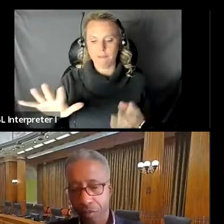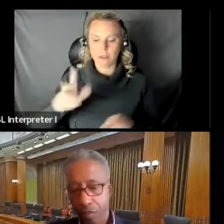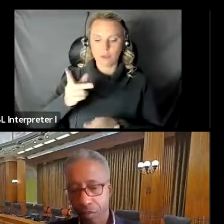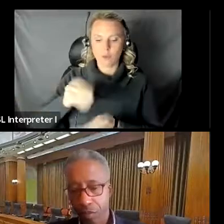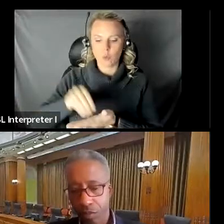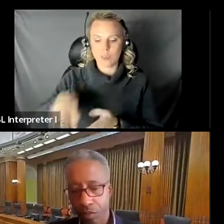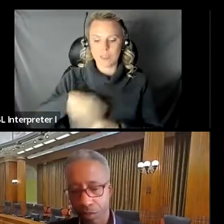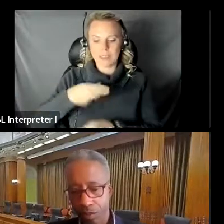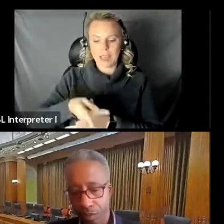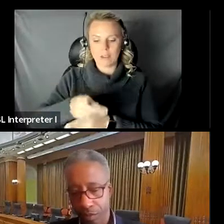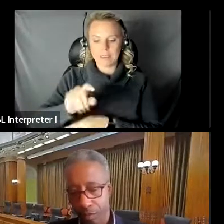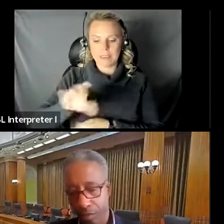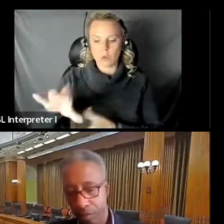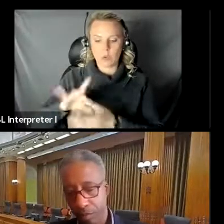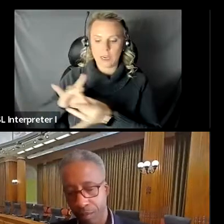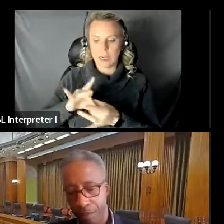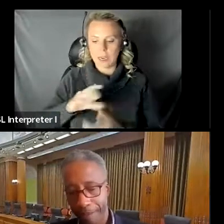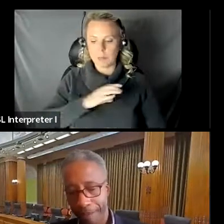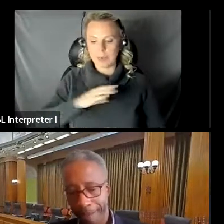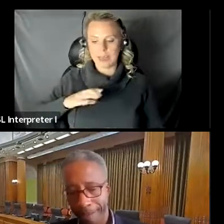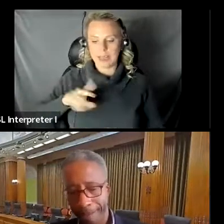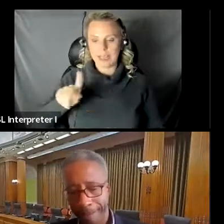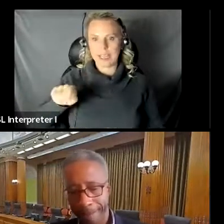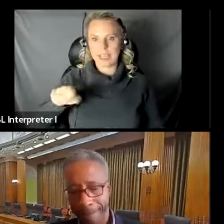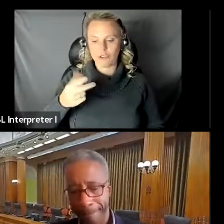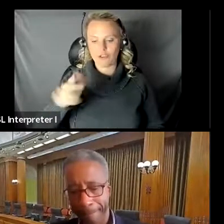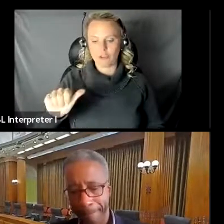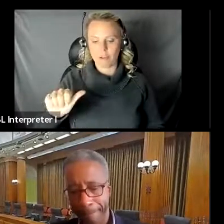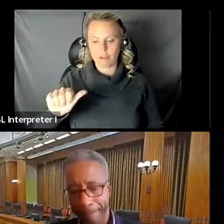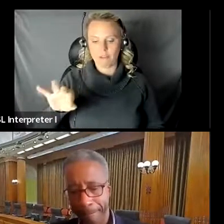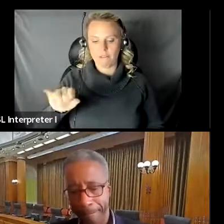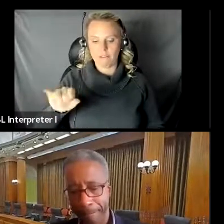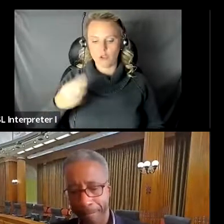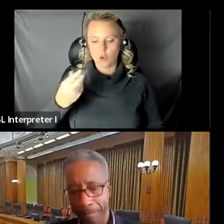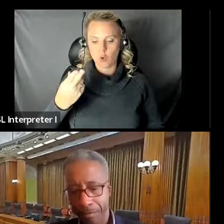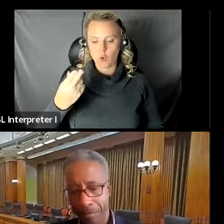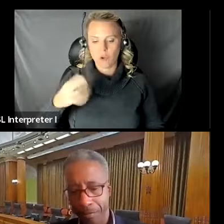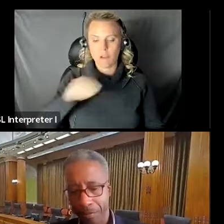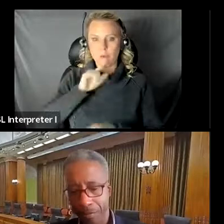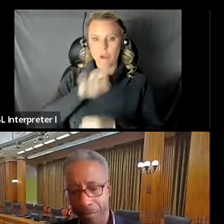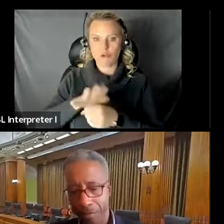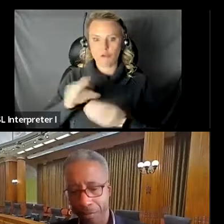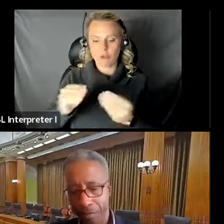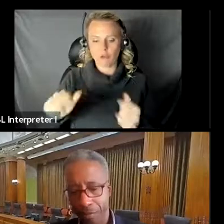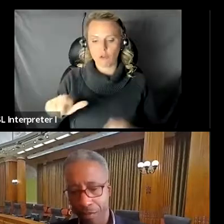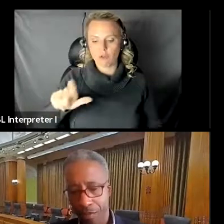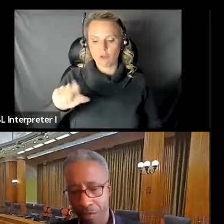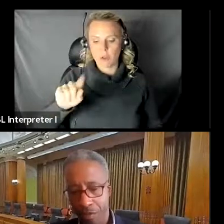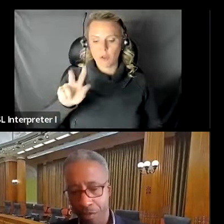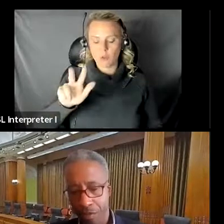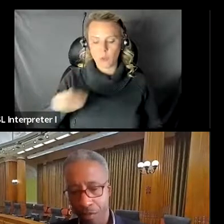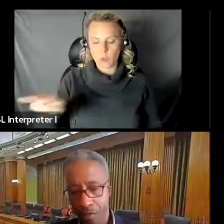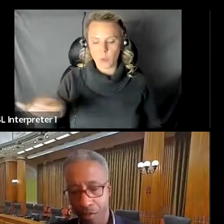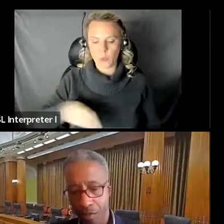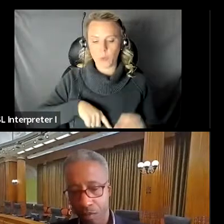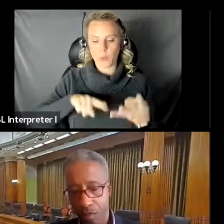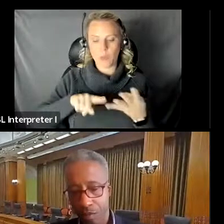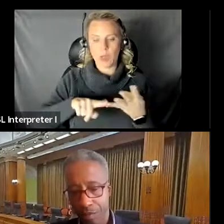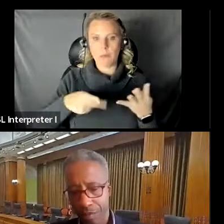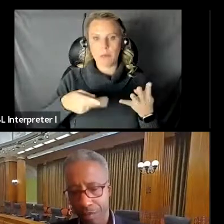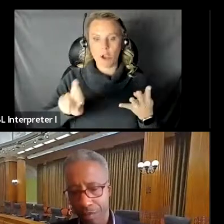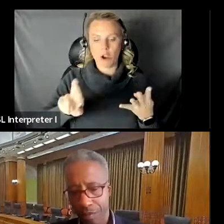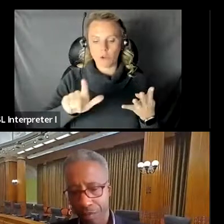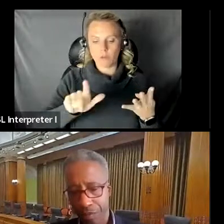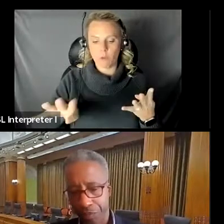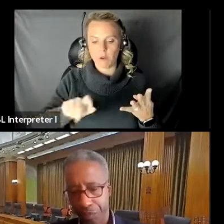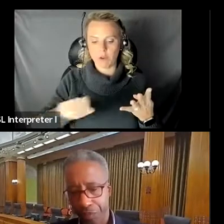Coordinating Committee, Keisha Fitzhugh, confirmation resolution of 2022. And PR 24-938,